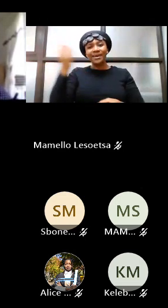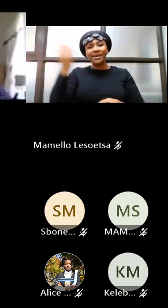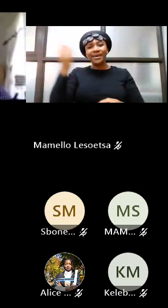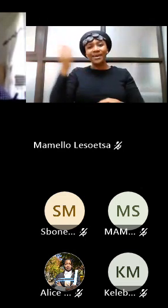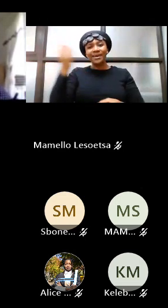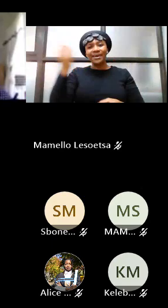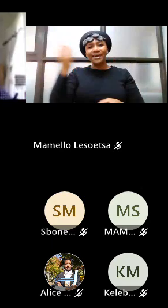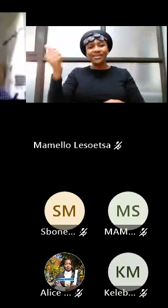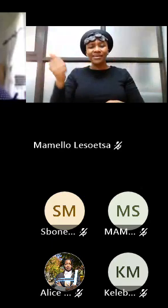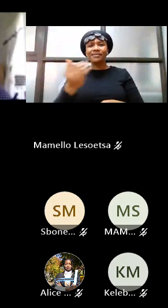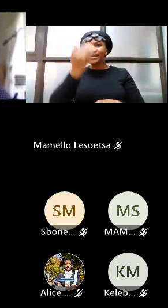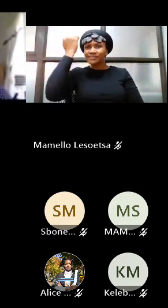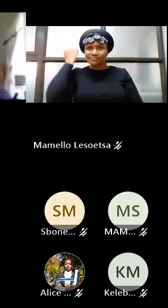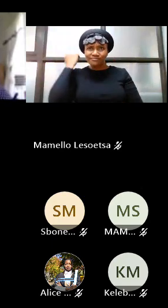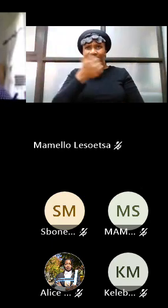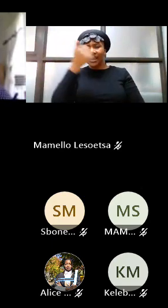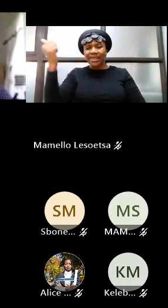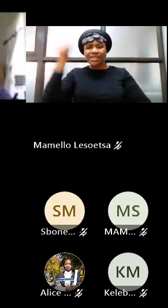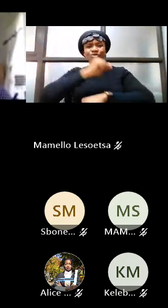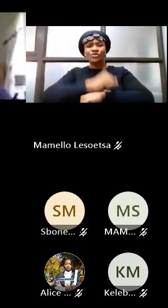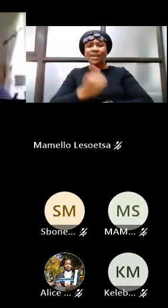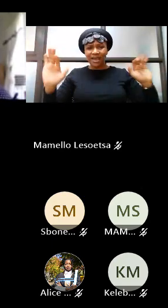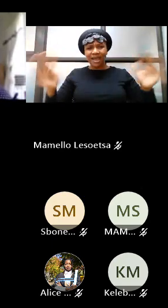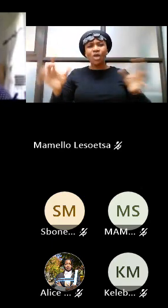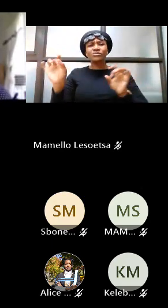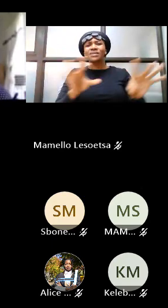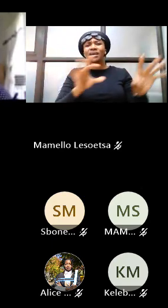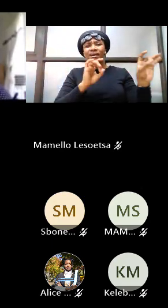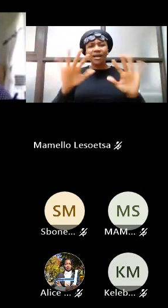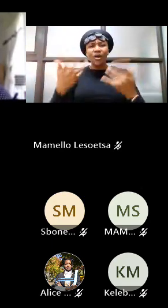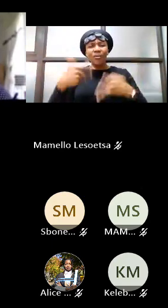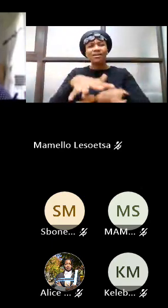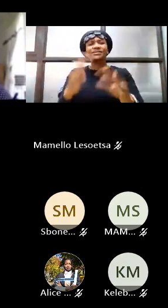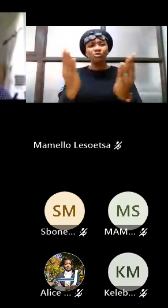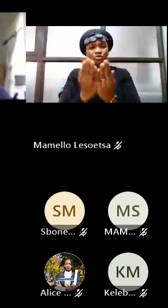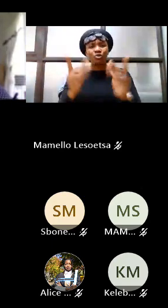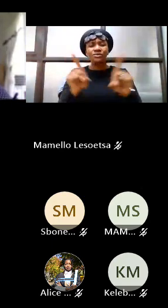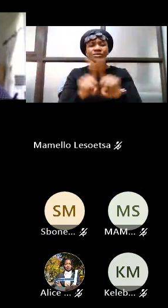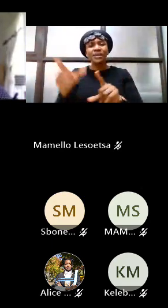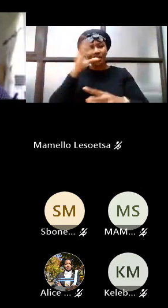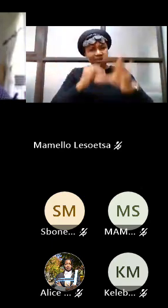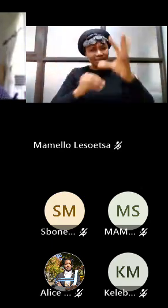other students, how they struggled in mainstream school, and also learning about